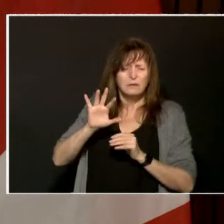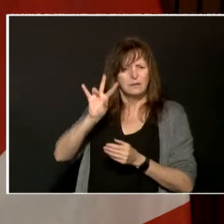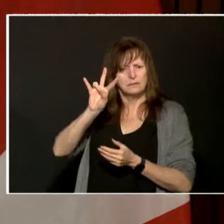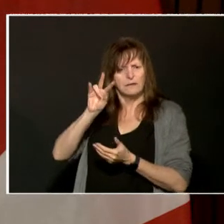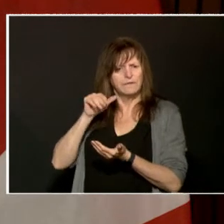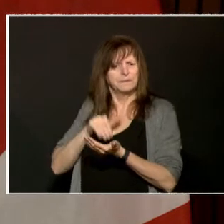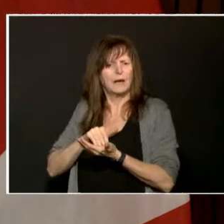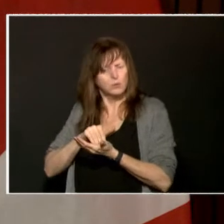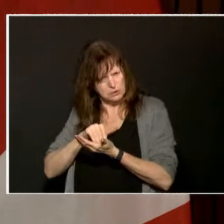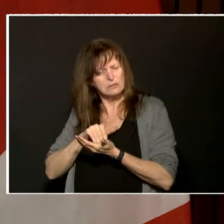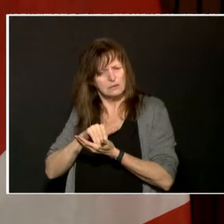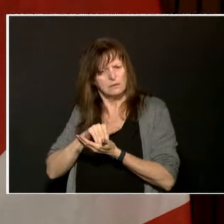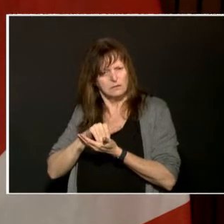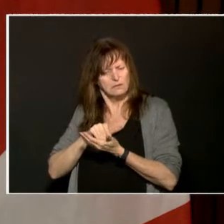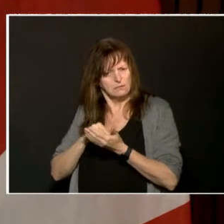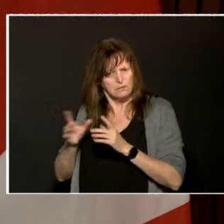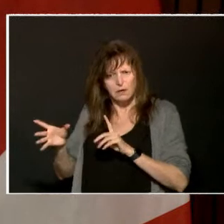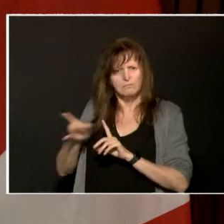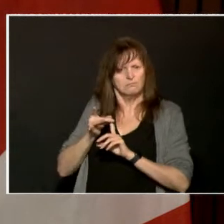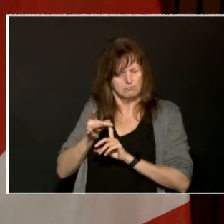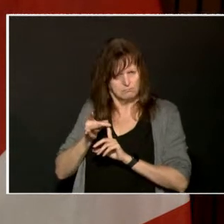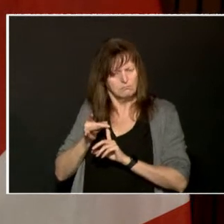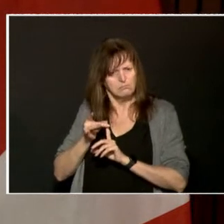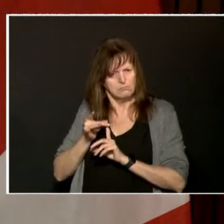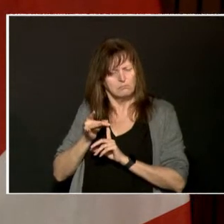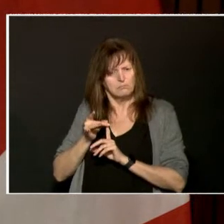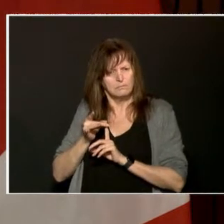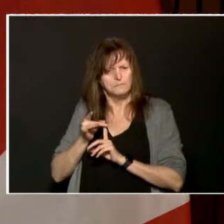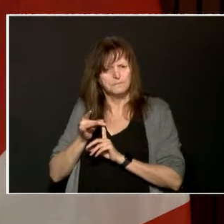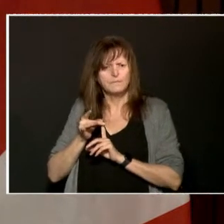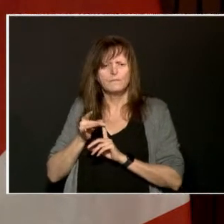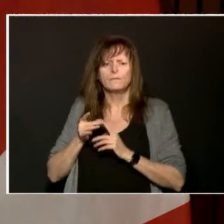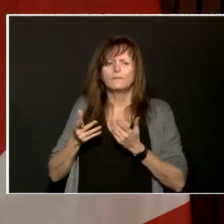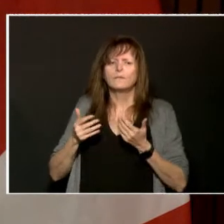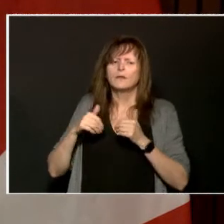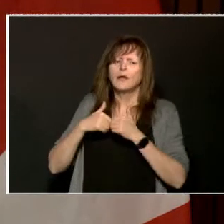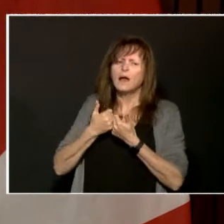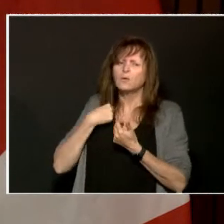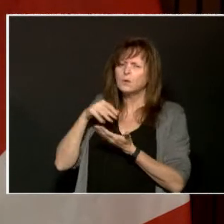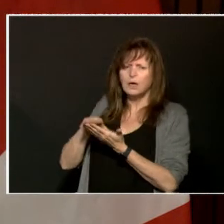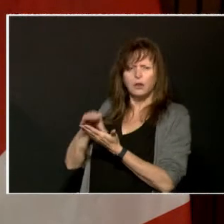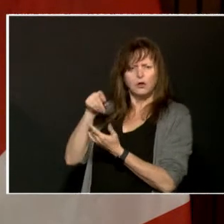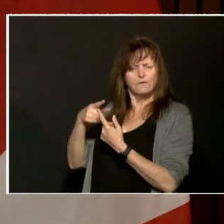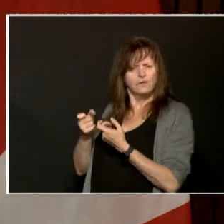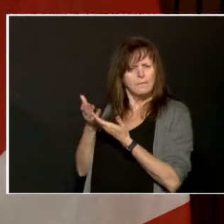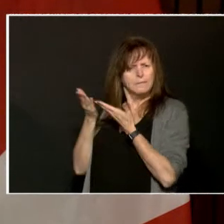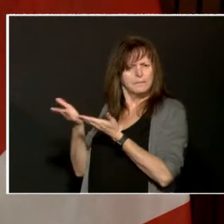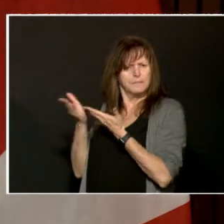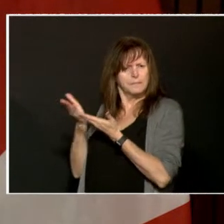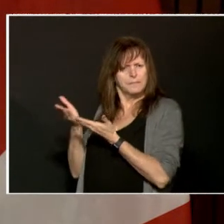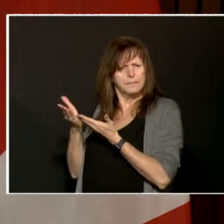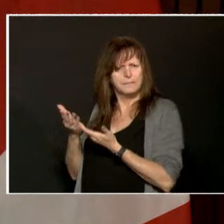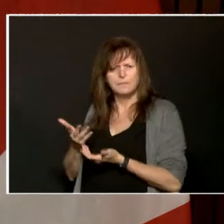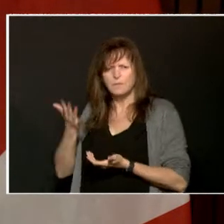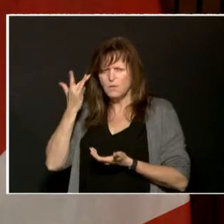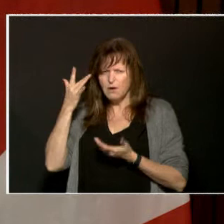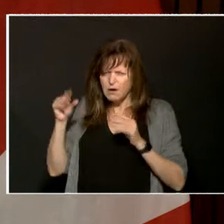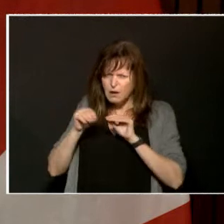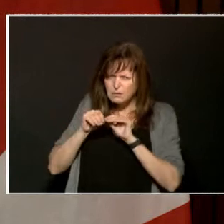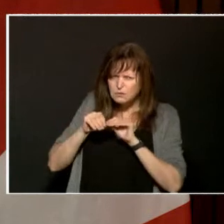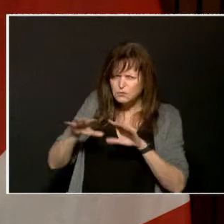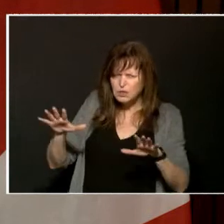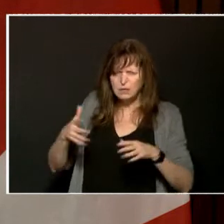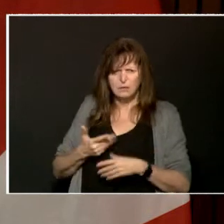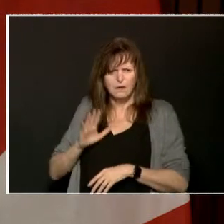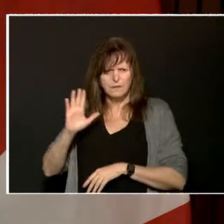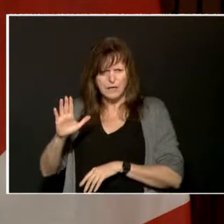how can we learn from that? Do you have any insight as to why they've taken off so much there when they do have a pretty high level of